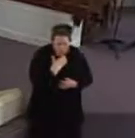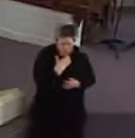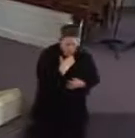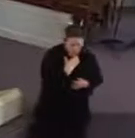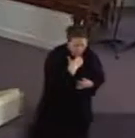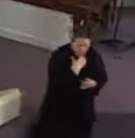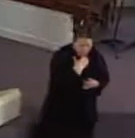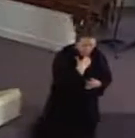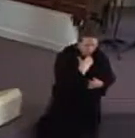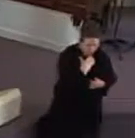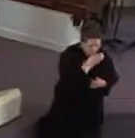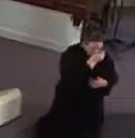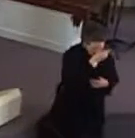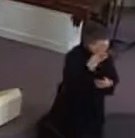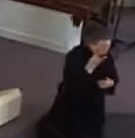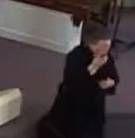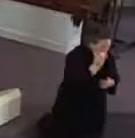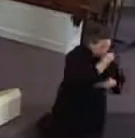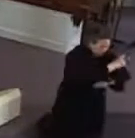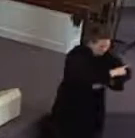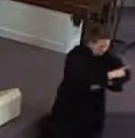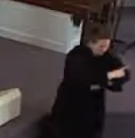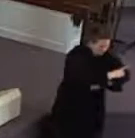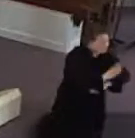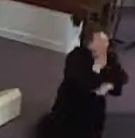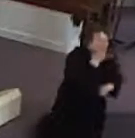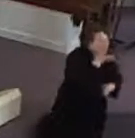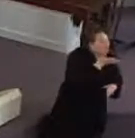Let me assure you, one day it will be made right.